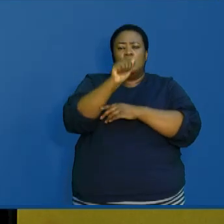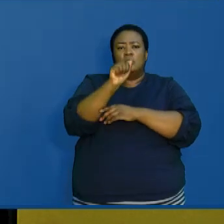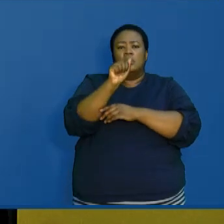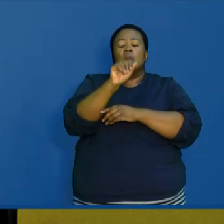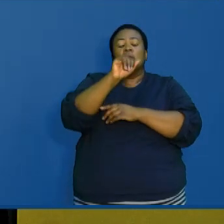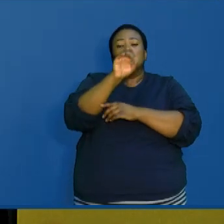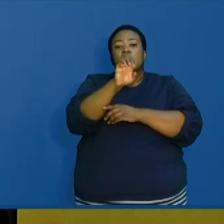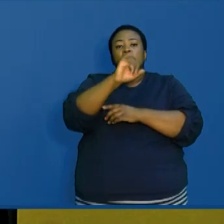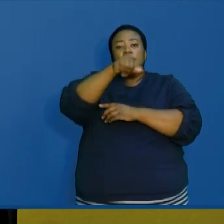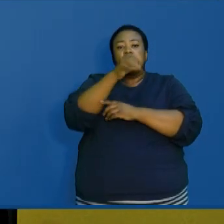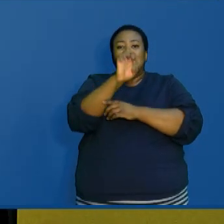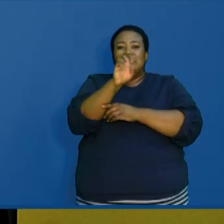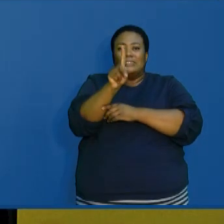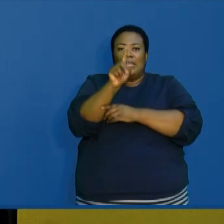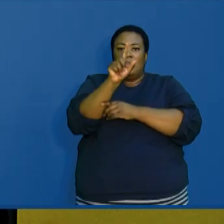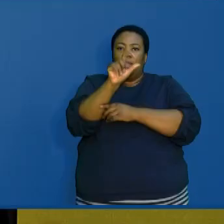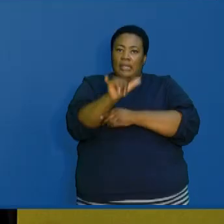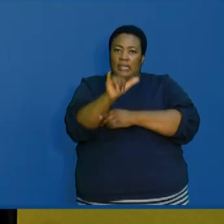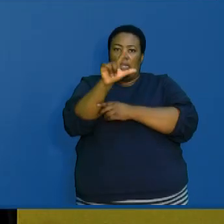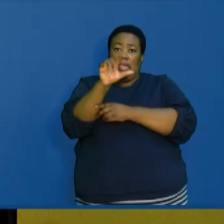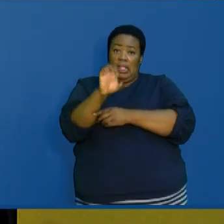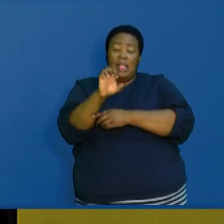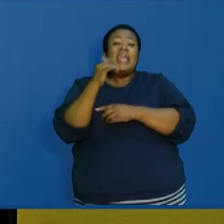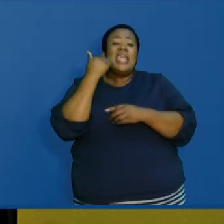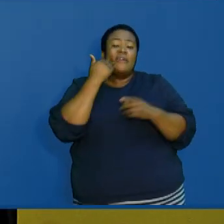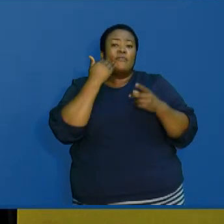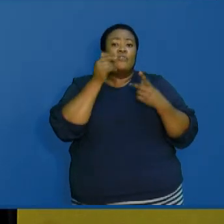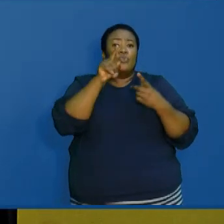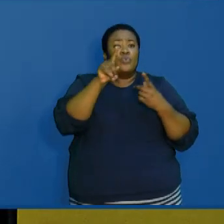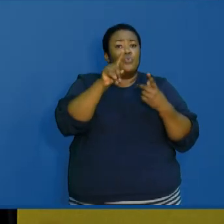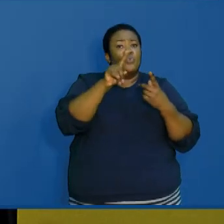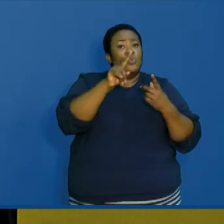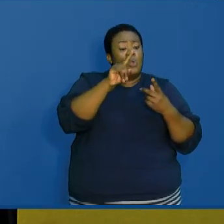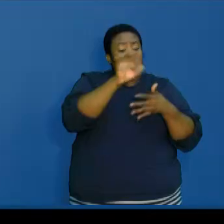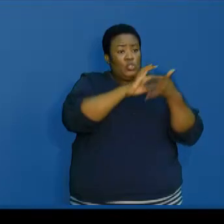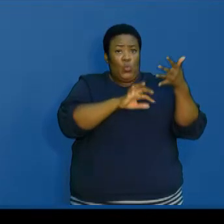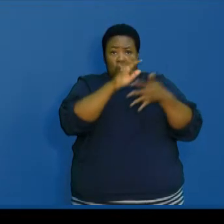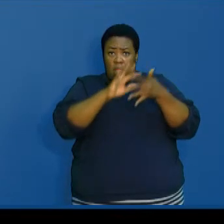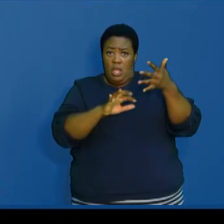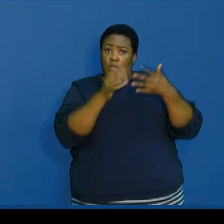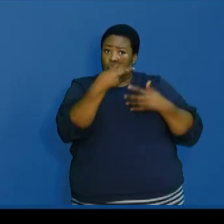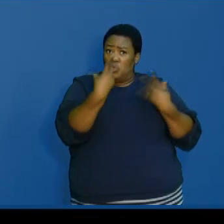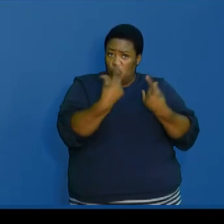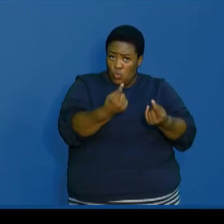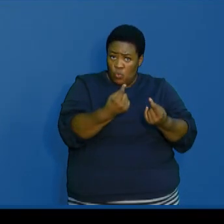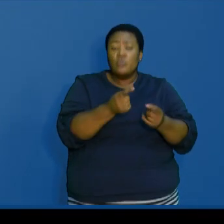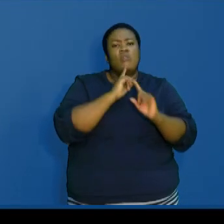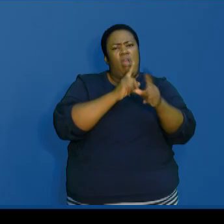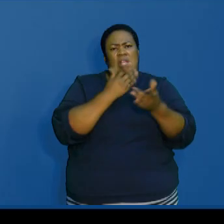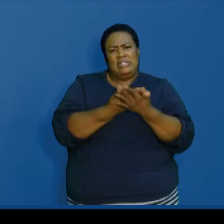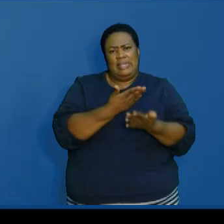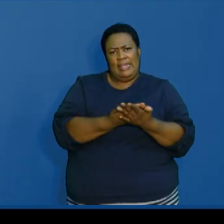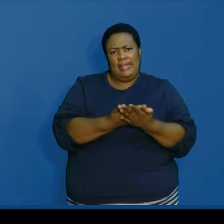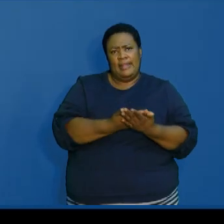you have done these 2 novels or one of them, then you are allowed to answer it. You need to realize